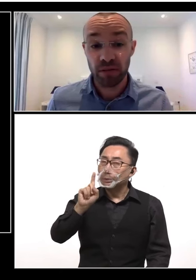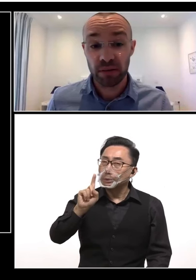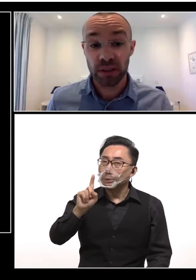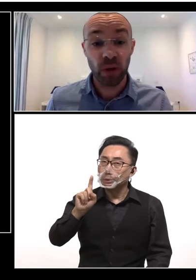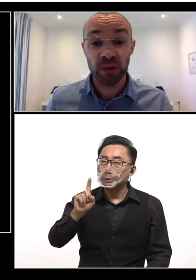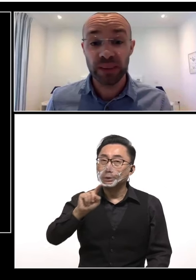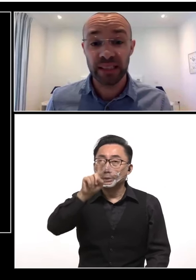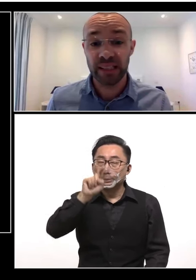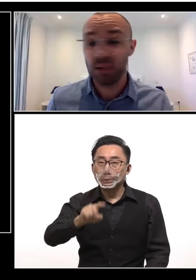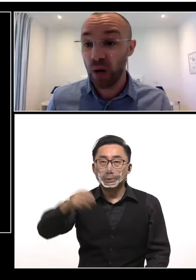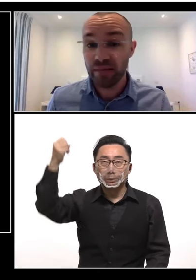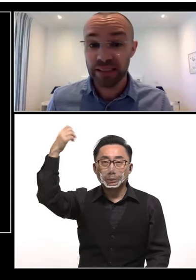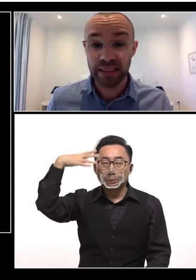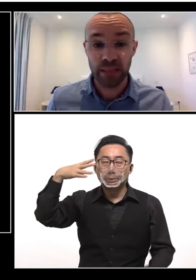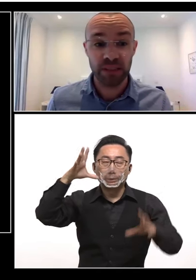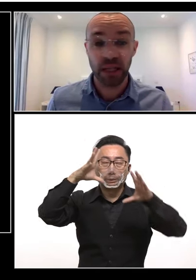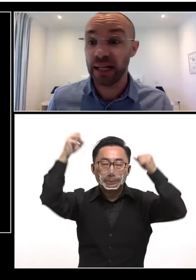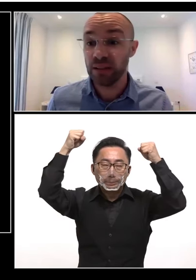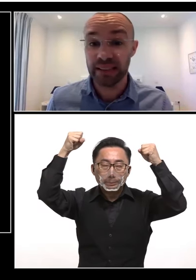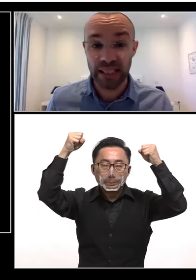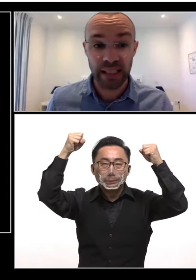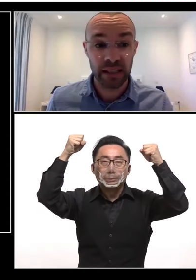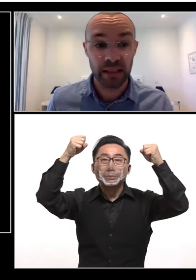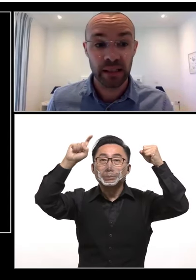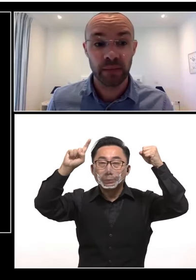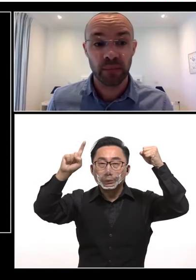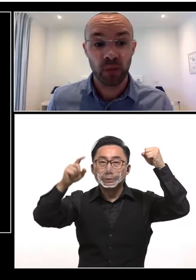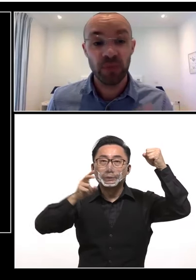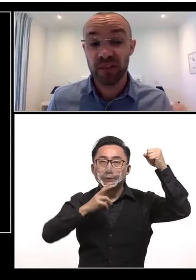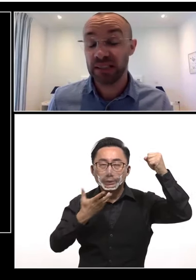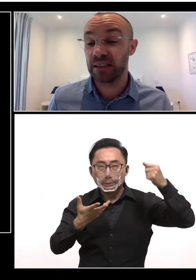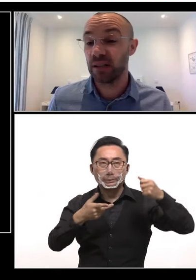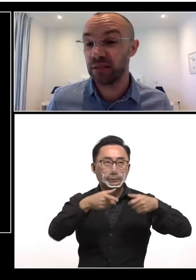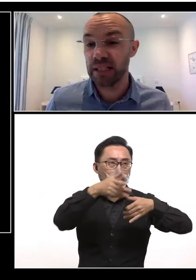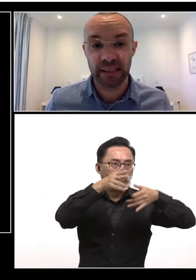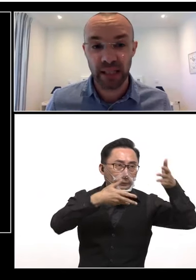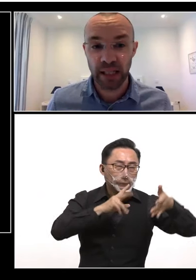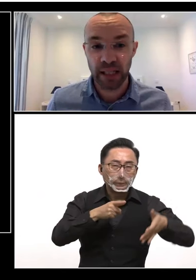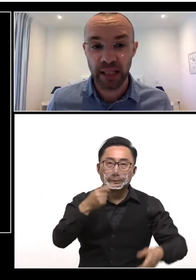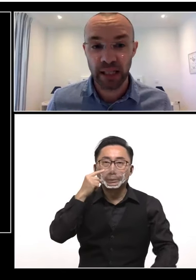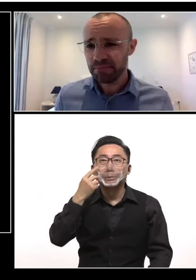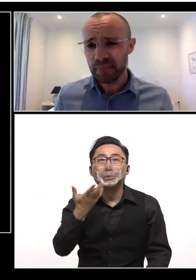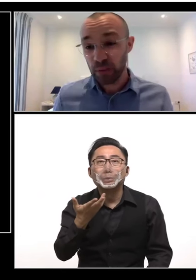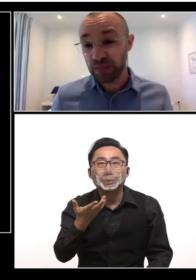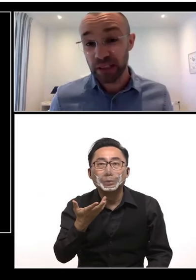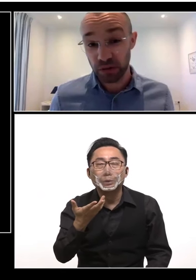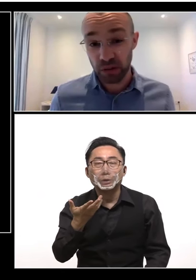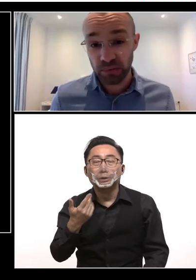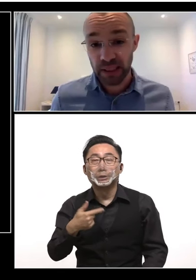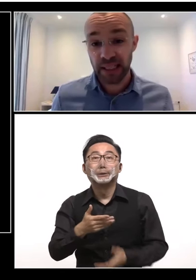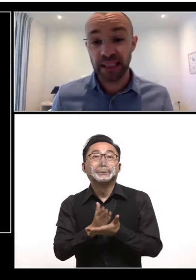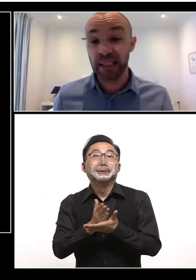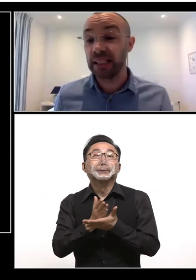off, so I was always thinking, where is the interpreter? I can't see." When we first started rehearsing Light, it was a real